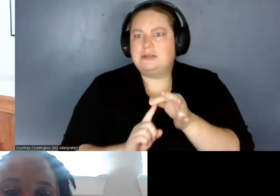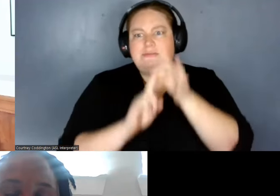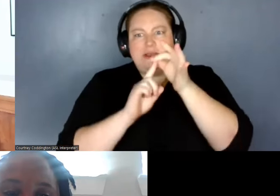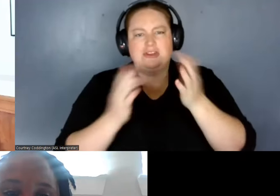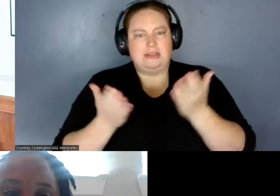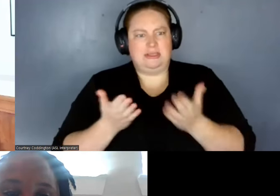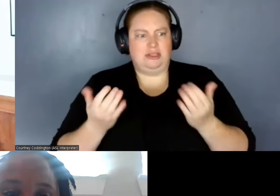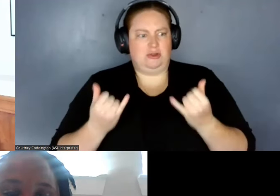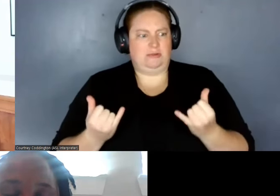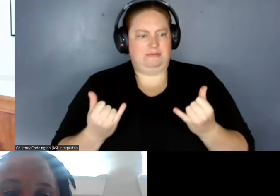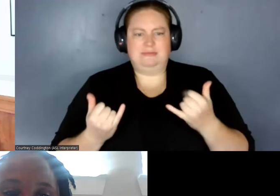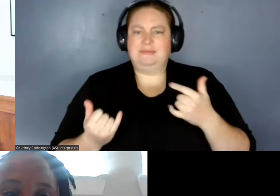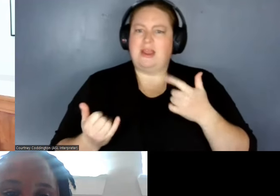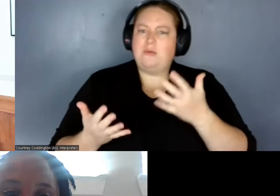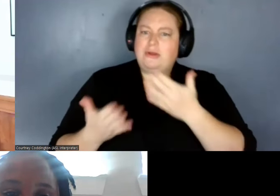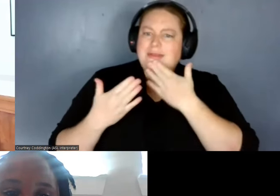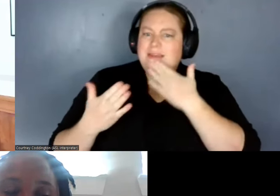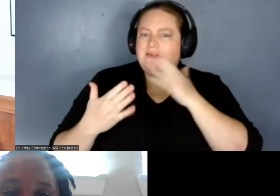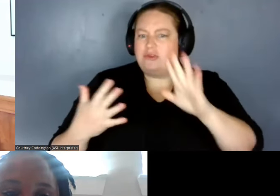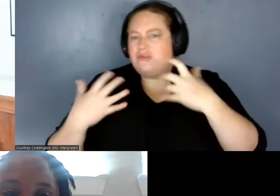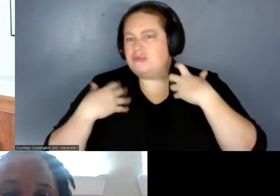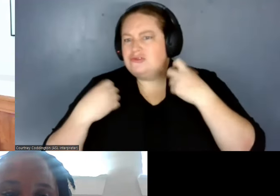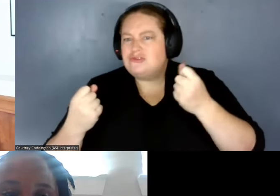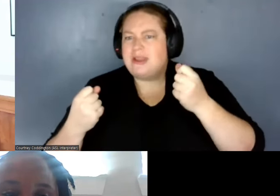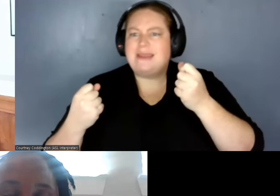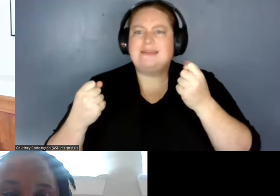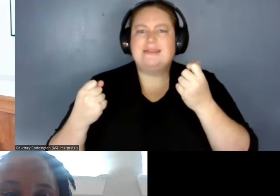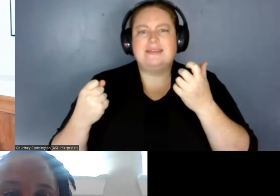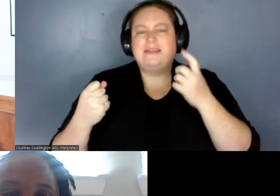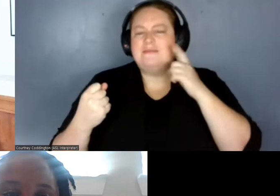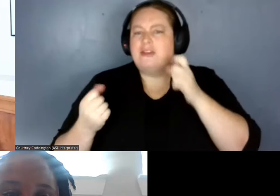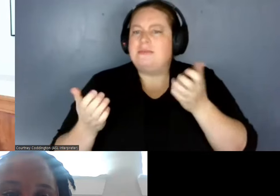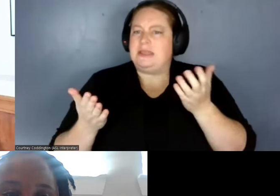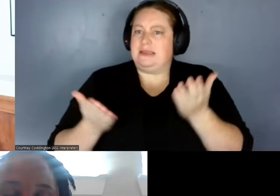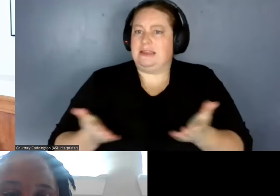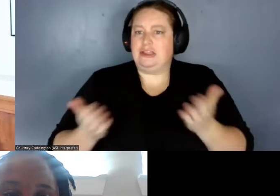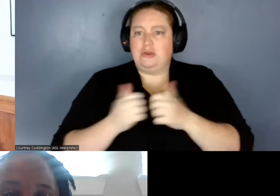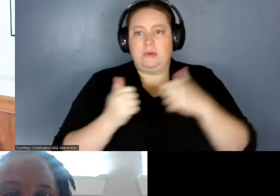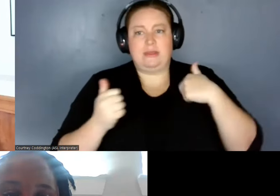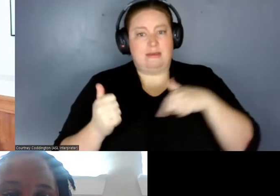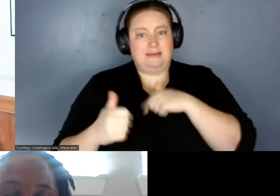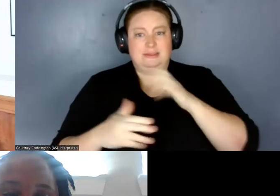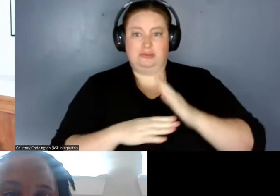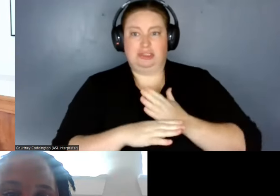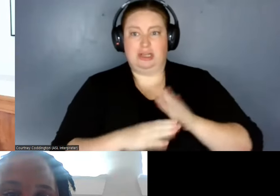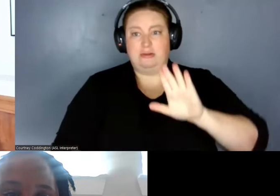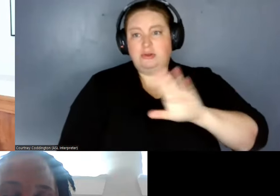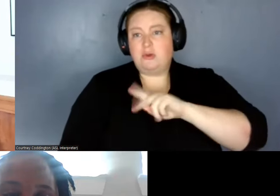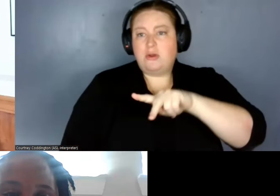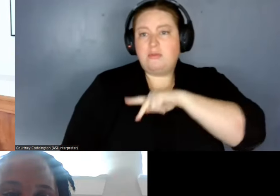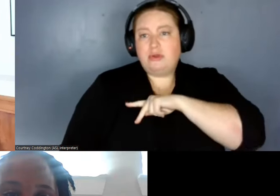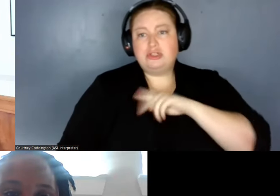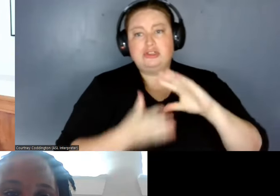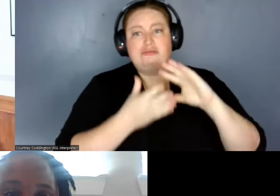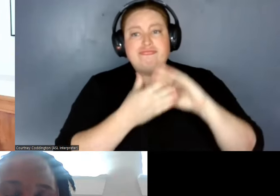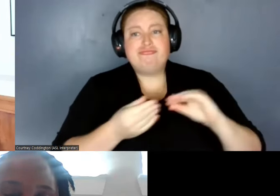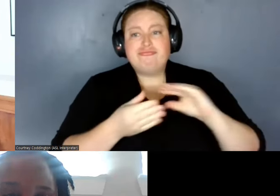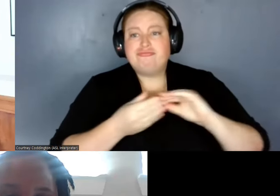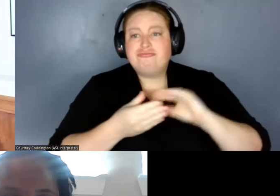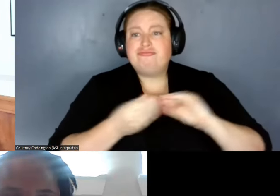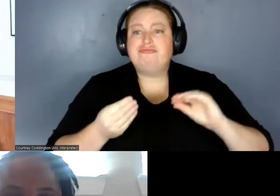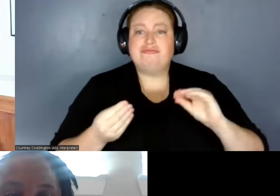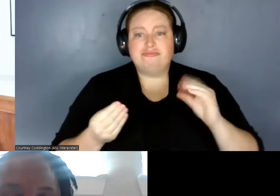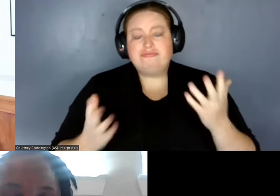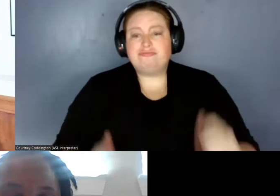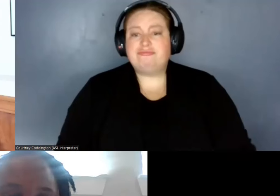for your strength and your courage and for being with us to share your personal testimony and your